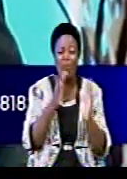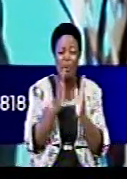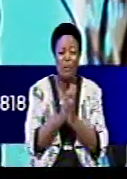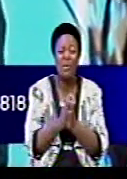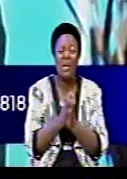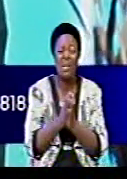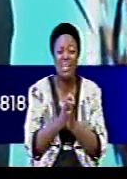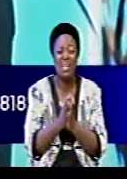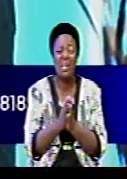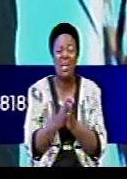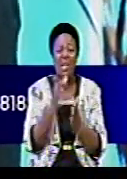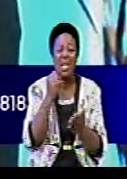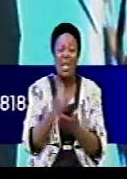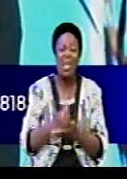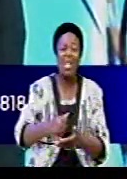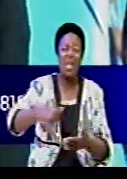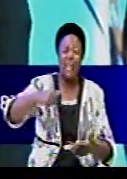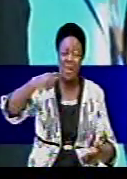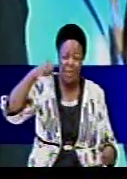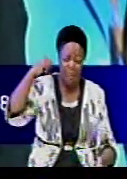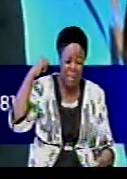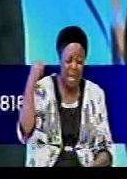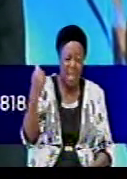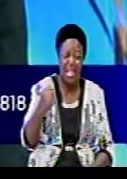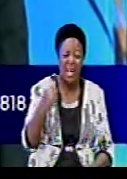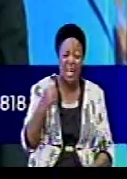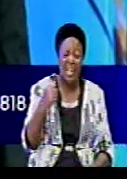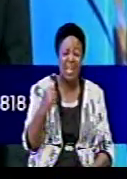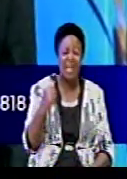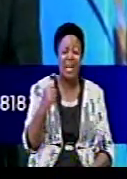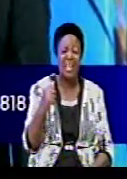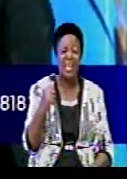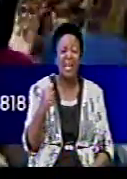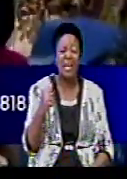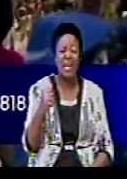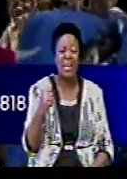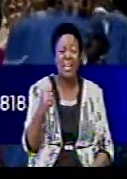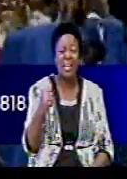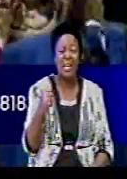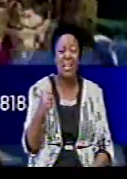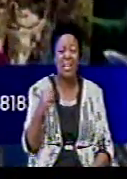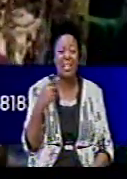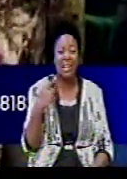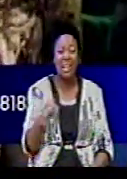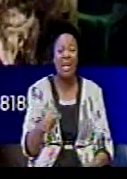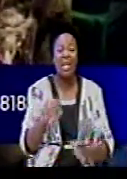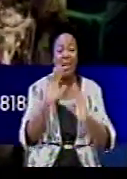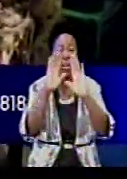impotent. You can rise up now. Power has come upon your life.